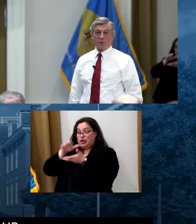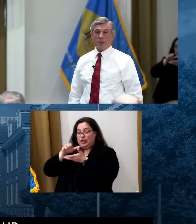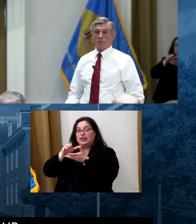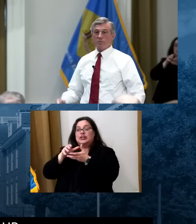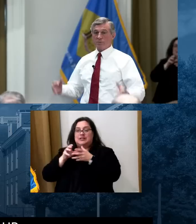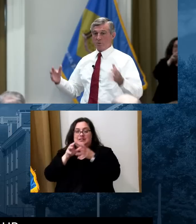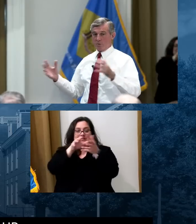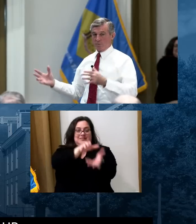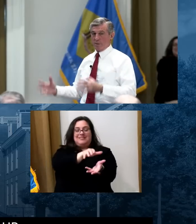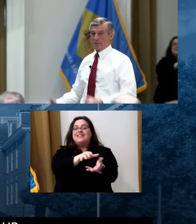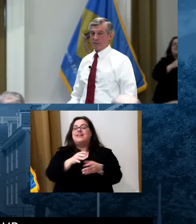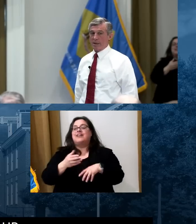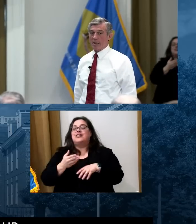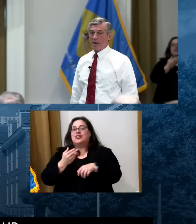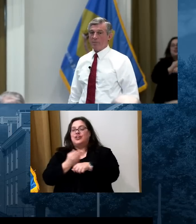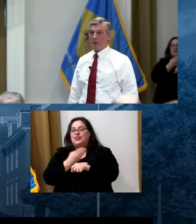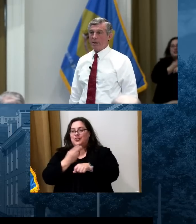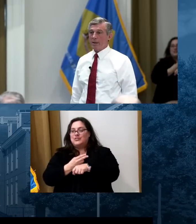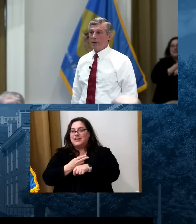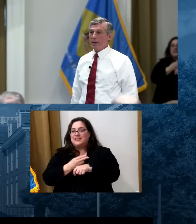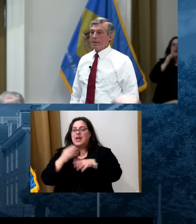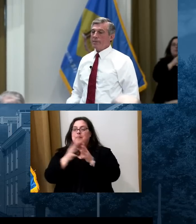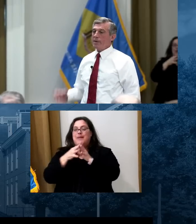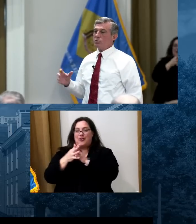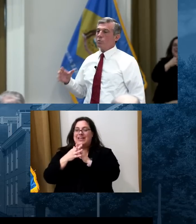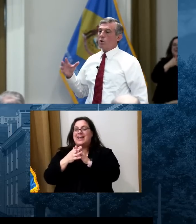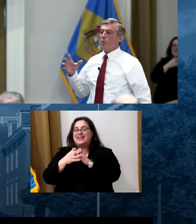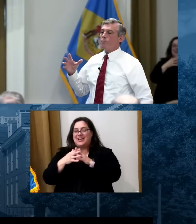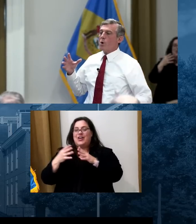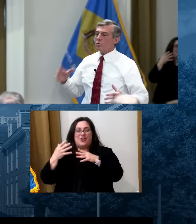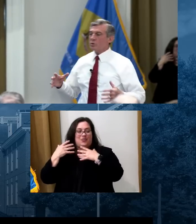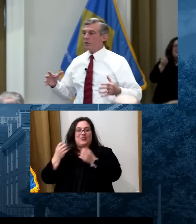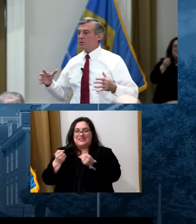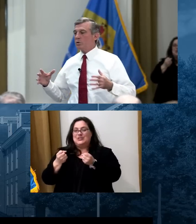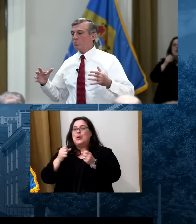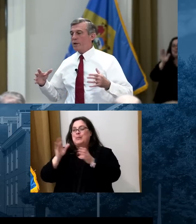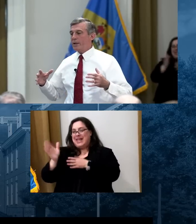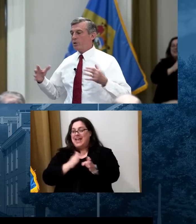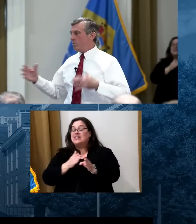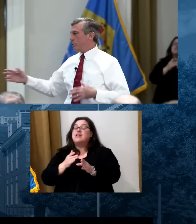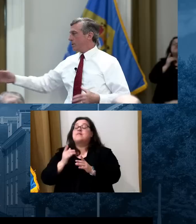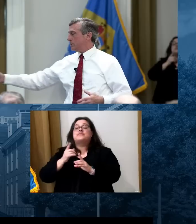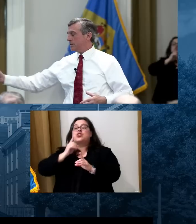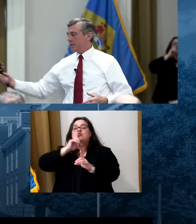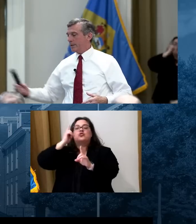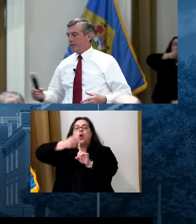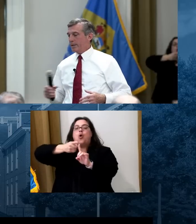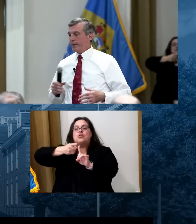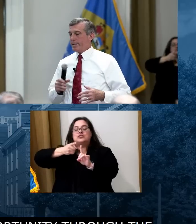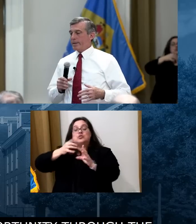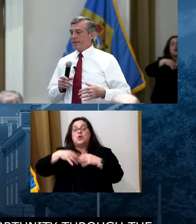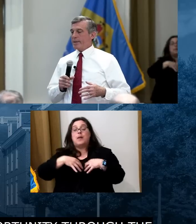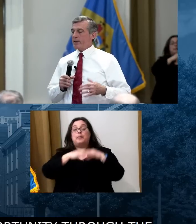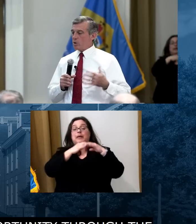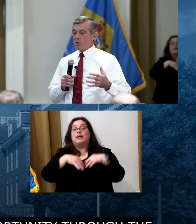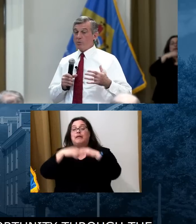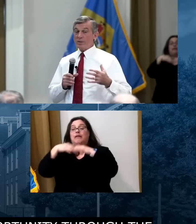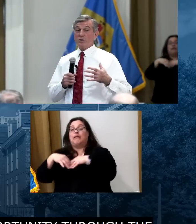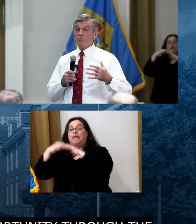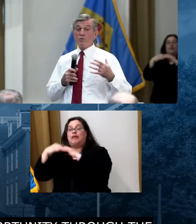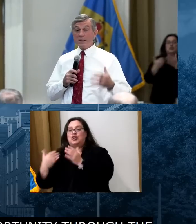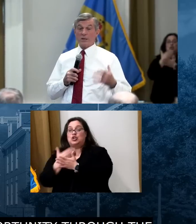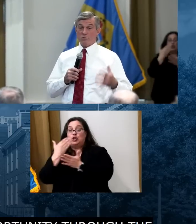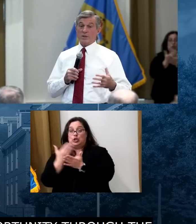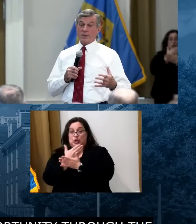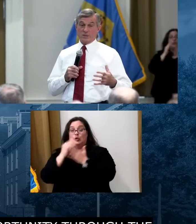American Rescue Plan to designate a lot of money, and this will go mostly to creating new units. As you all